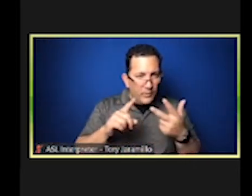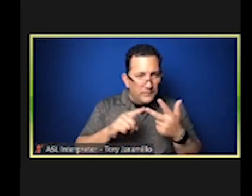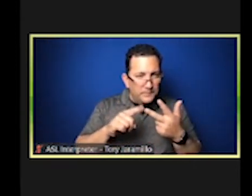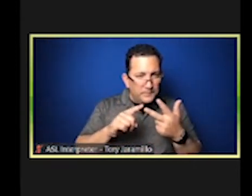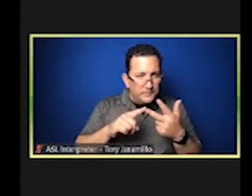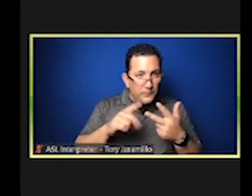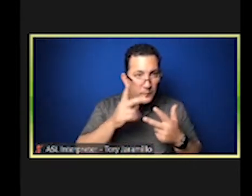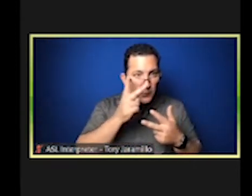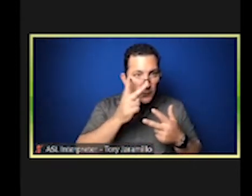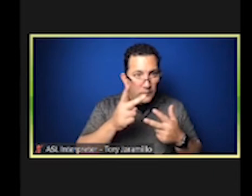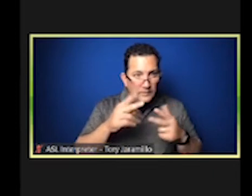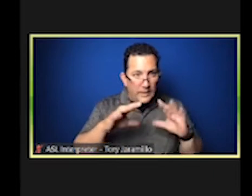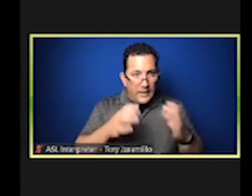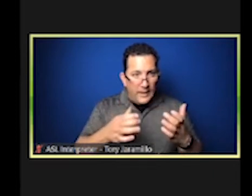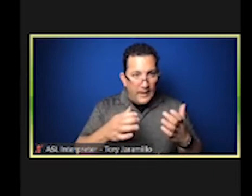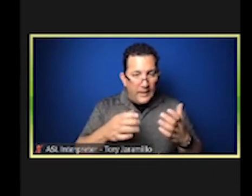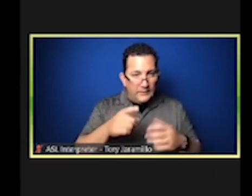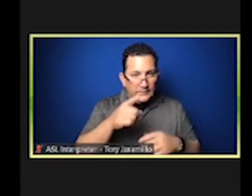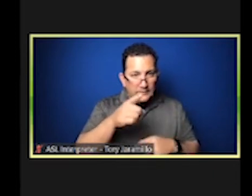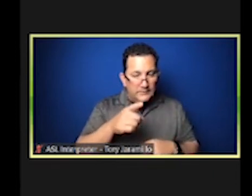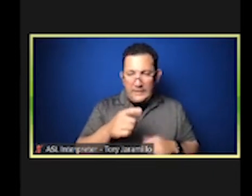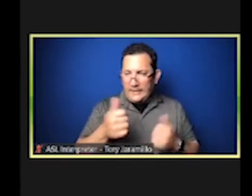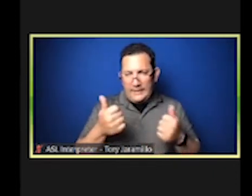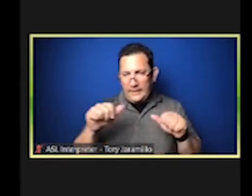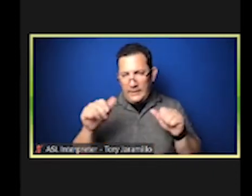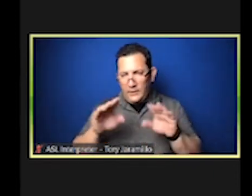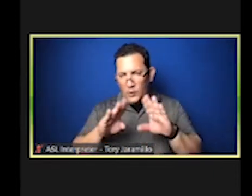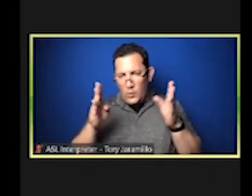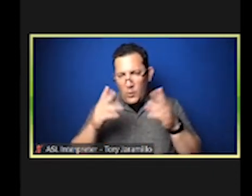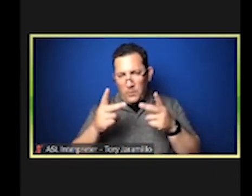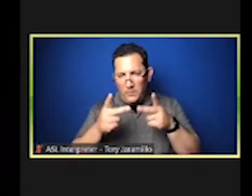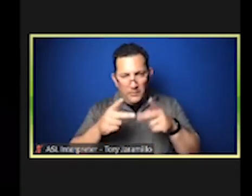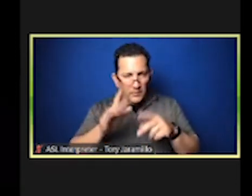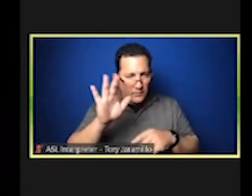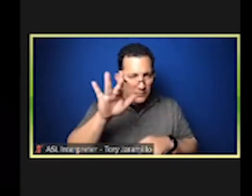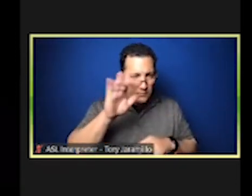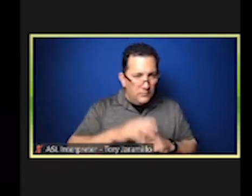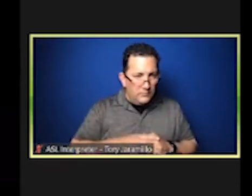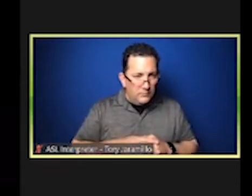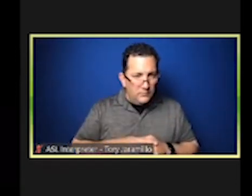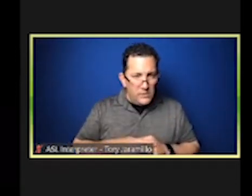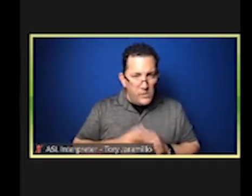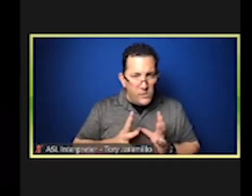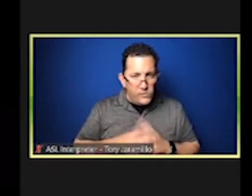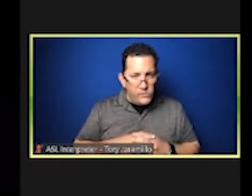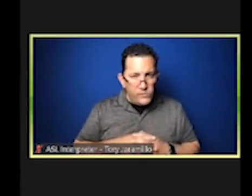and then back to our class, just in any open space.